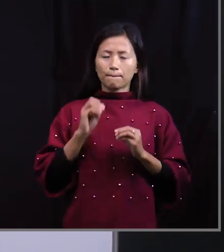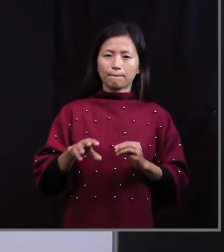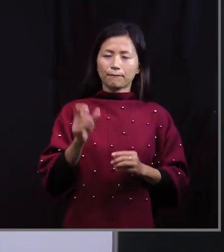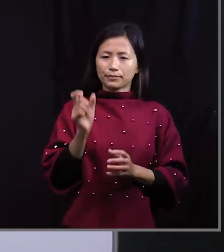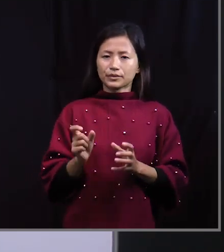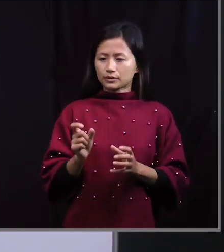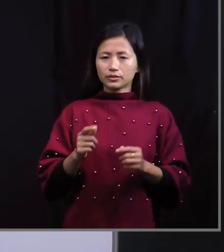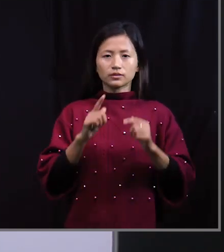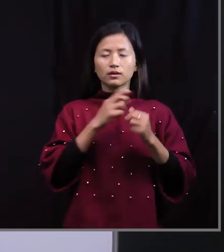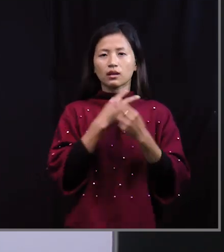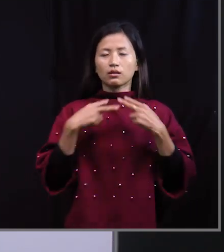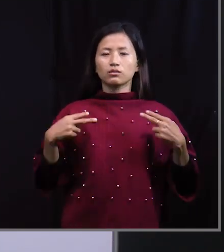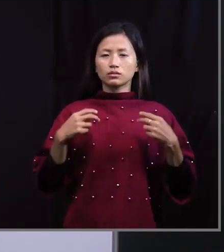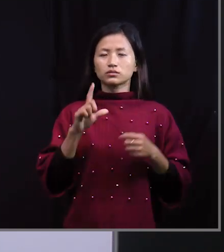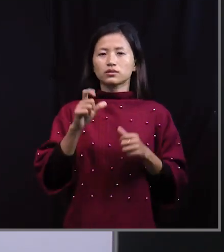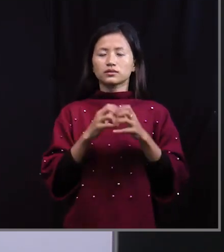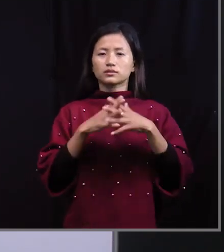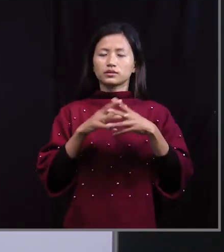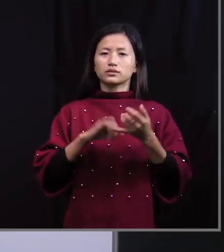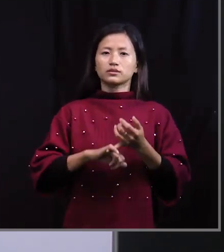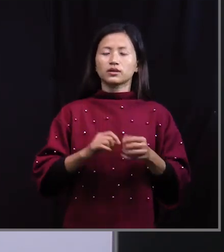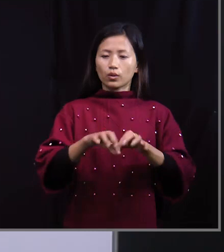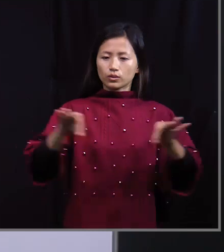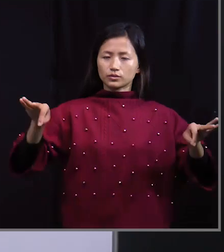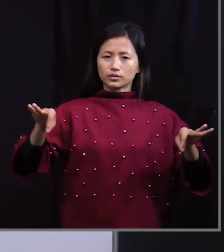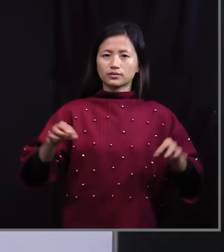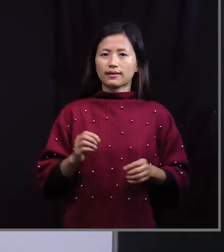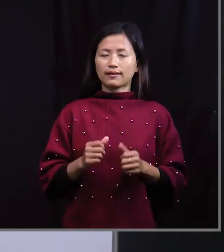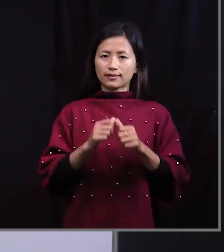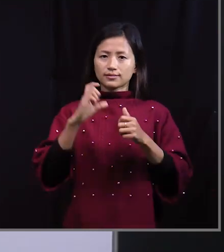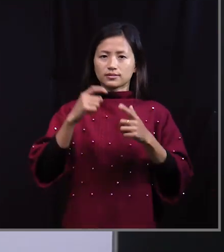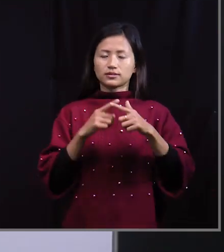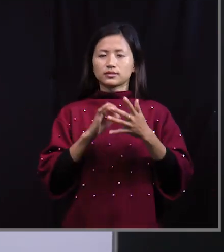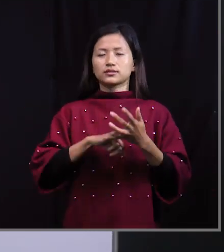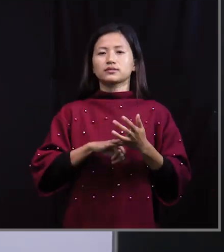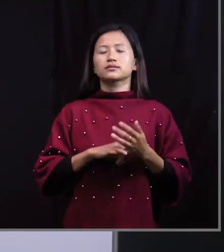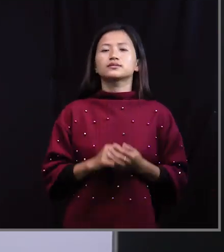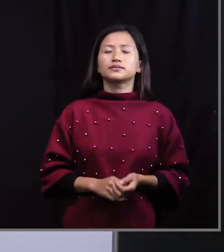Consumer Protection Act, Commodities Act, and Weight and Measurements Act, all these are passed in this